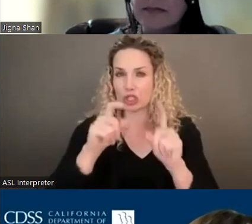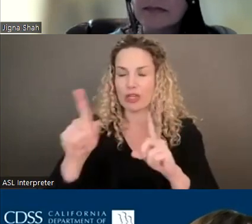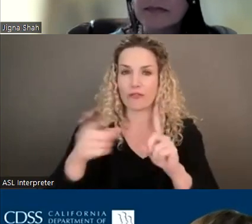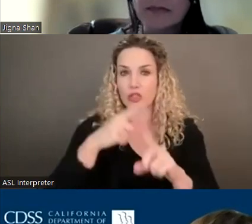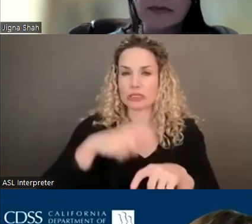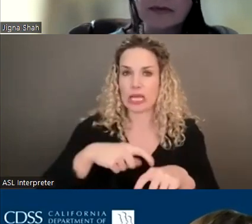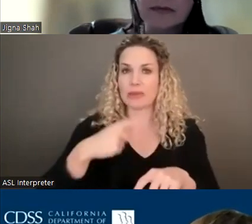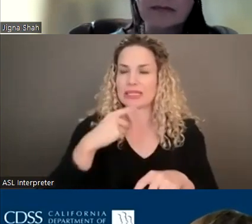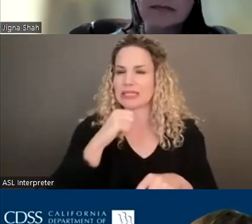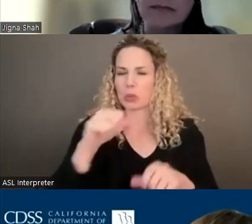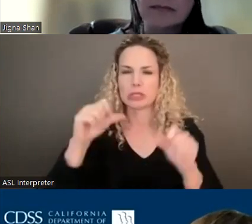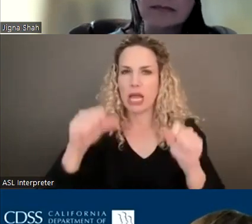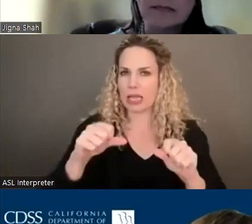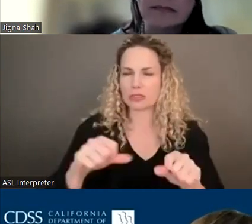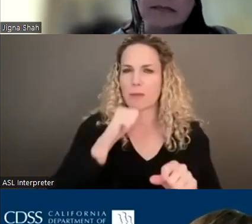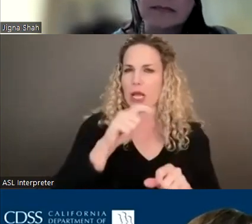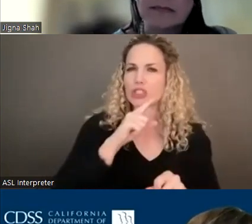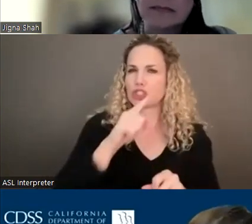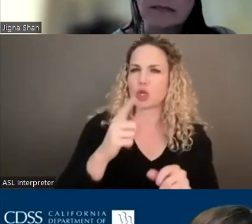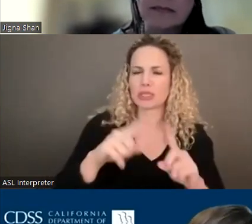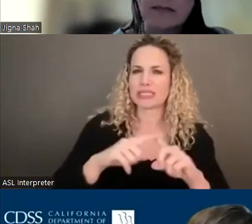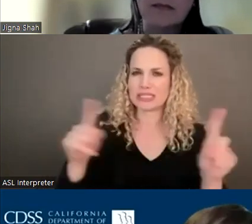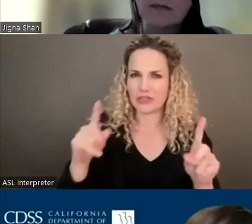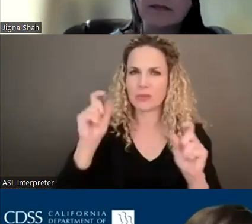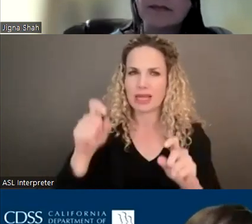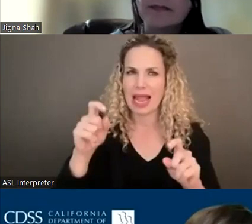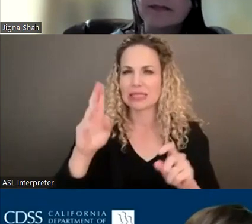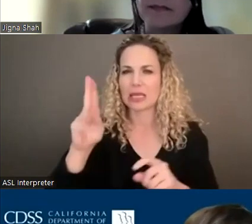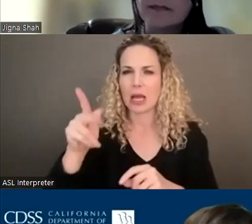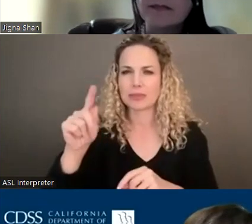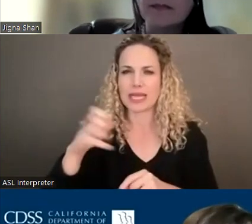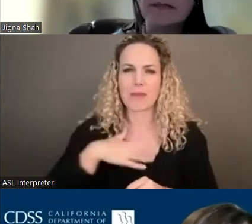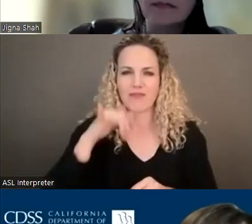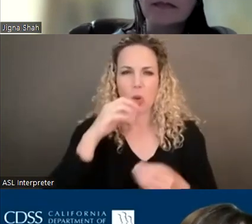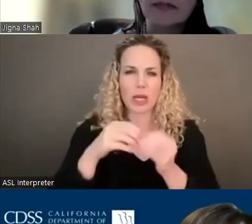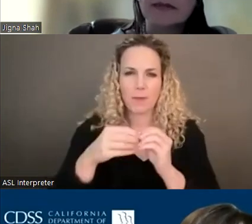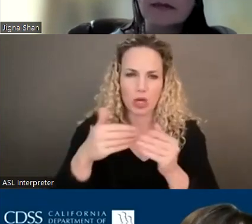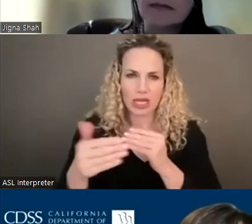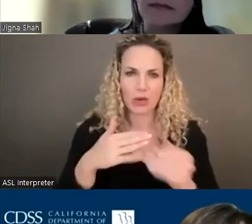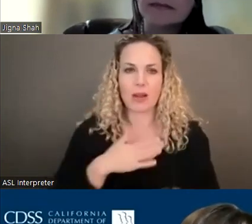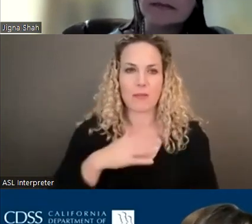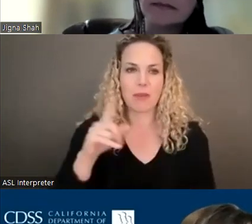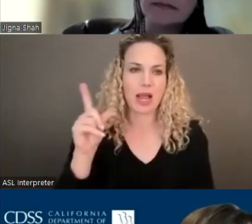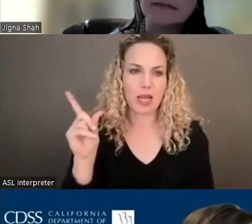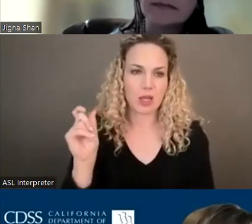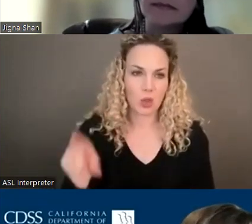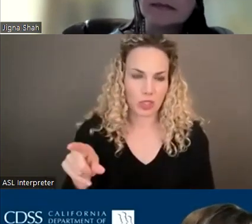said I wasn't eligible. I'm not sure what the difference was, but I had to update my phone number anyway. So my question